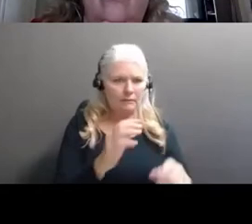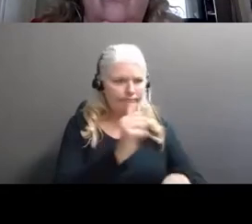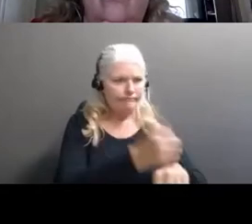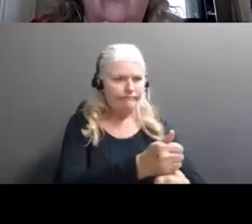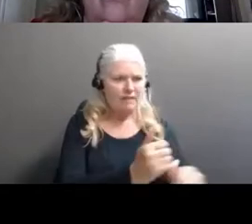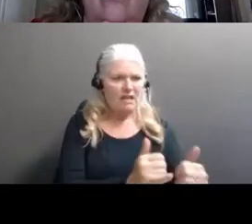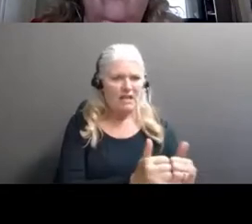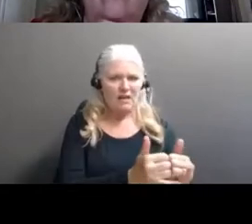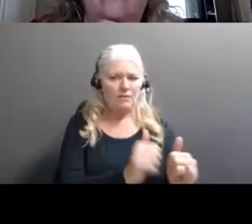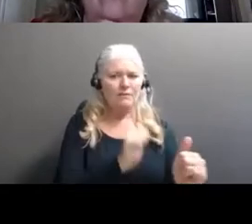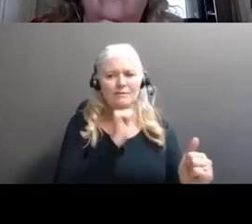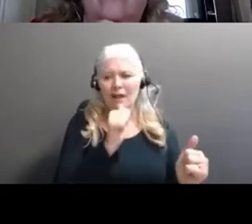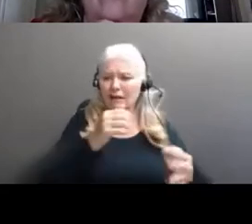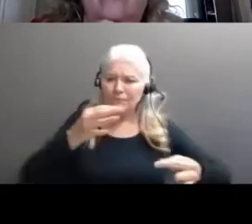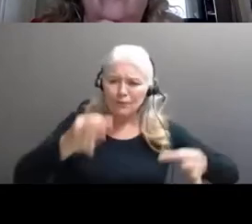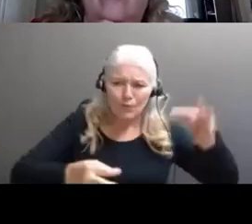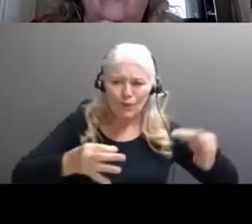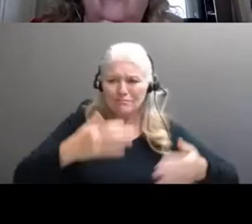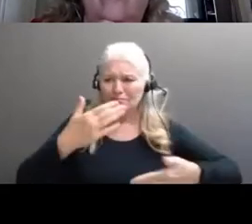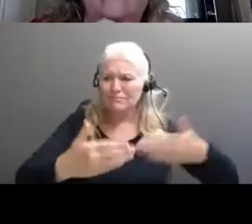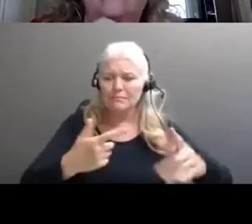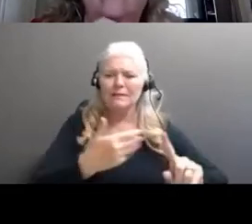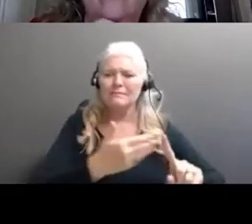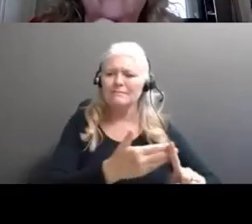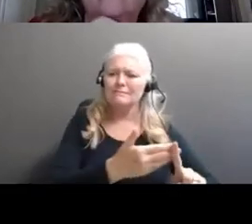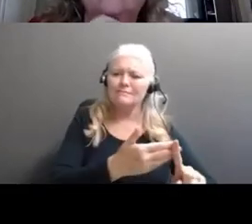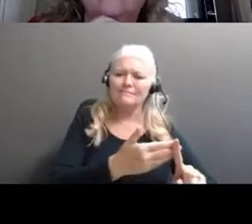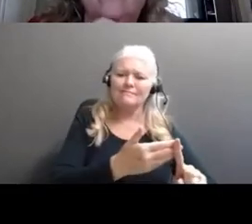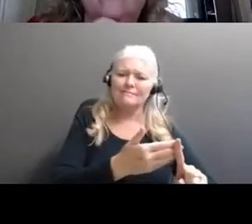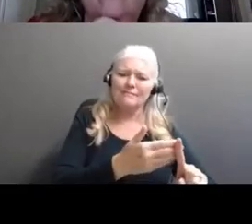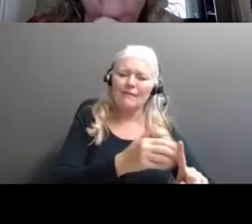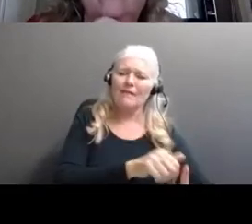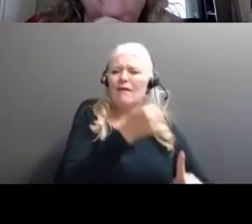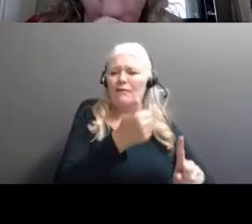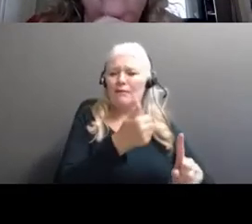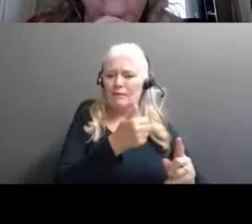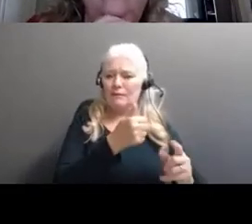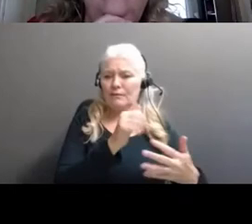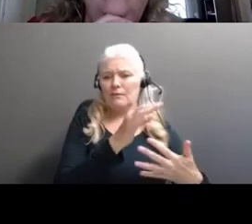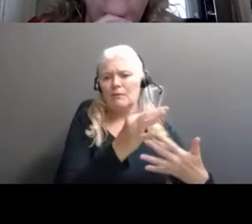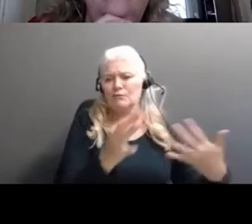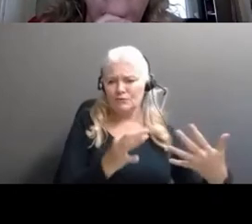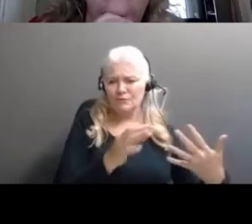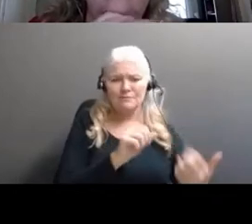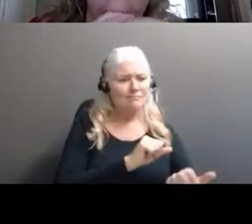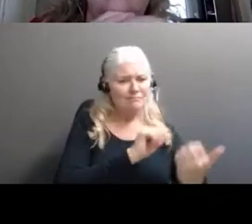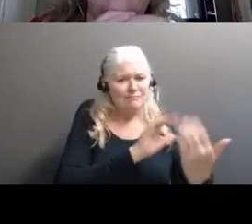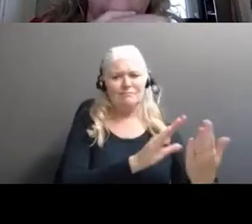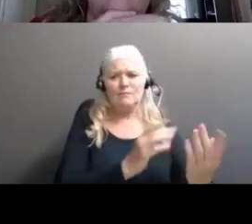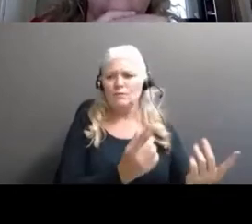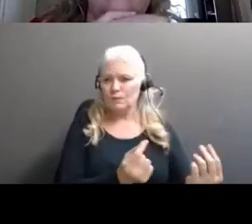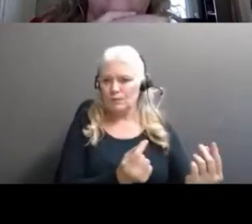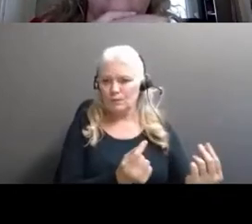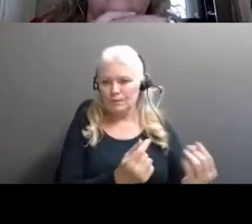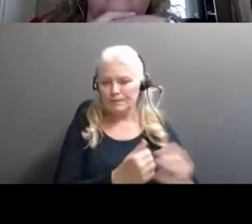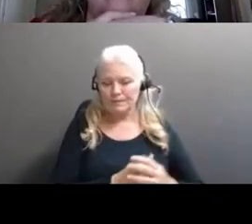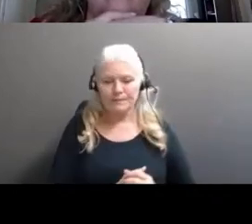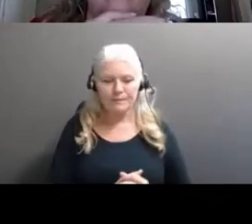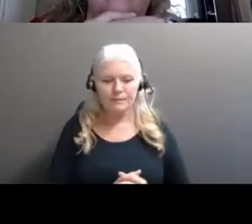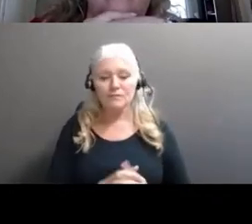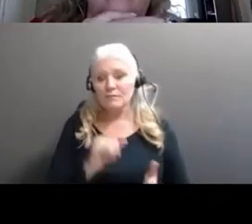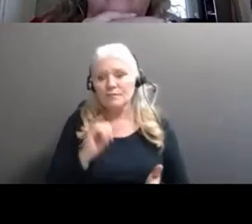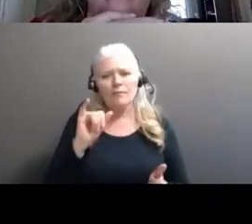system. So that was the reason for developing that restorative justice program. So I think that wherever it is kind of